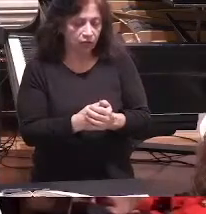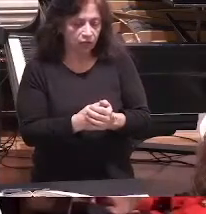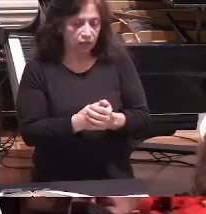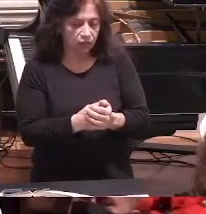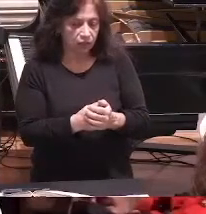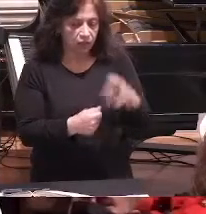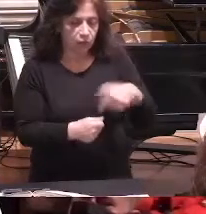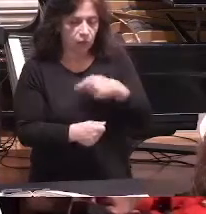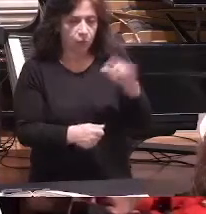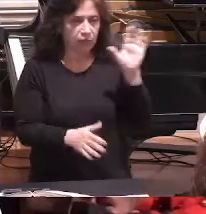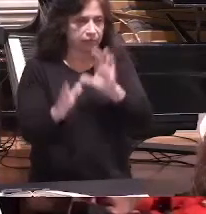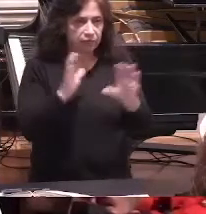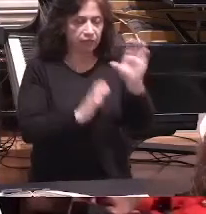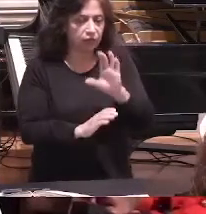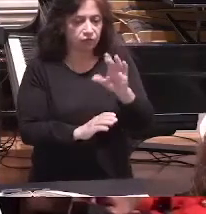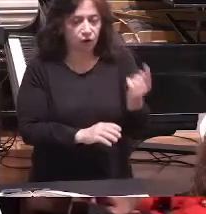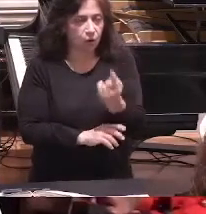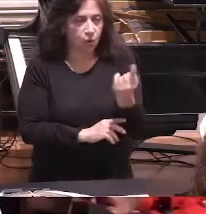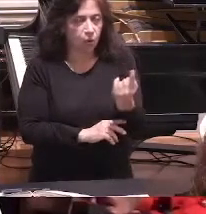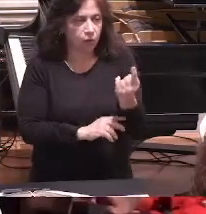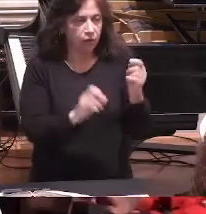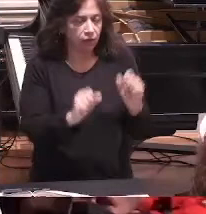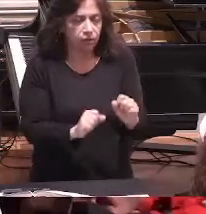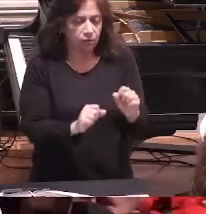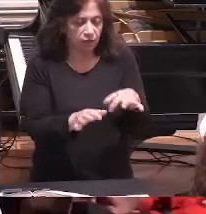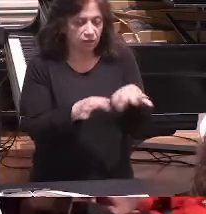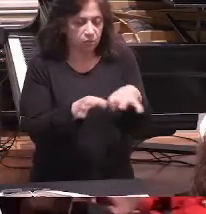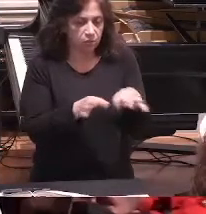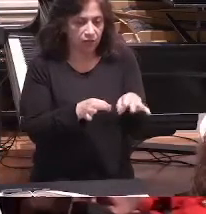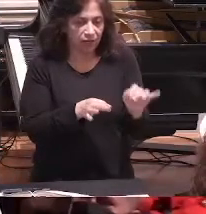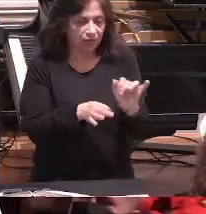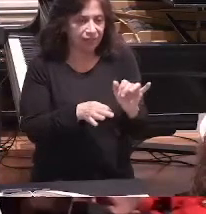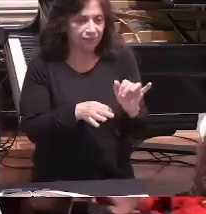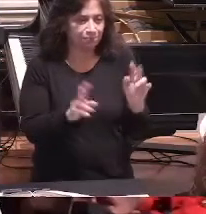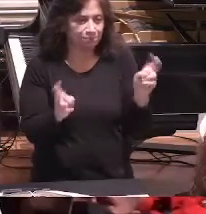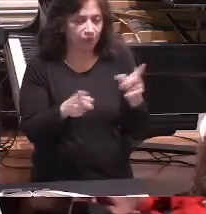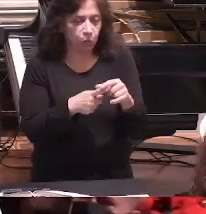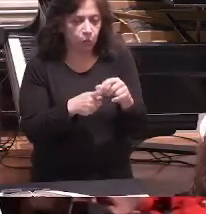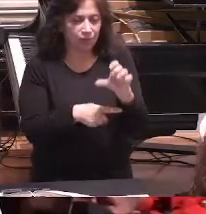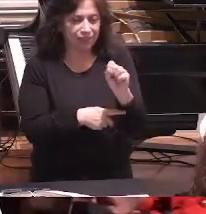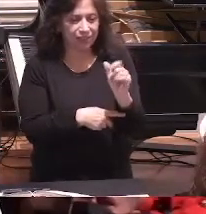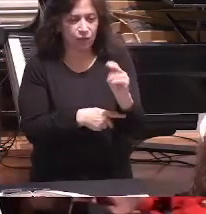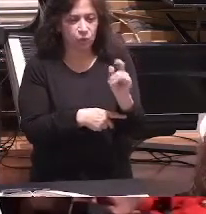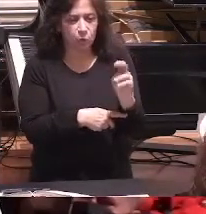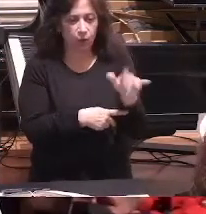when we seek what can only be described as sanctuary.